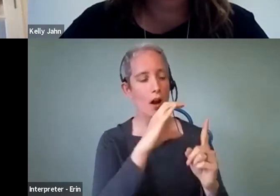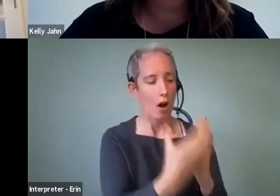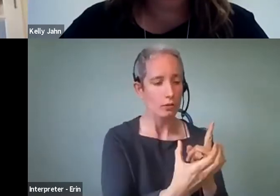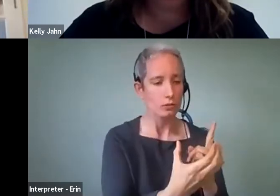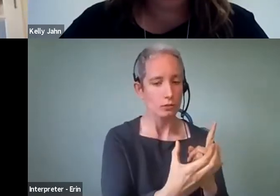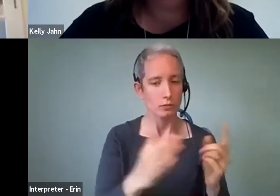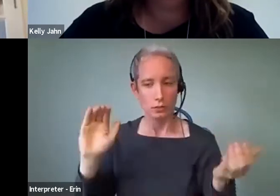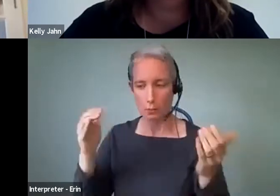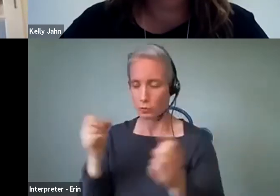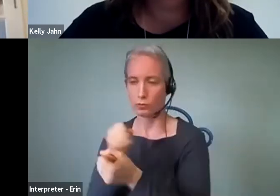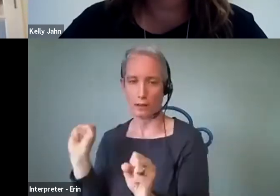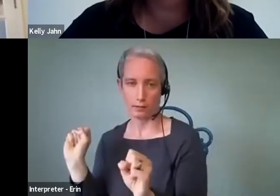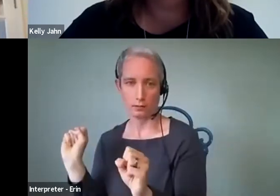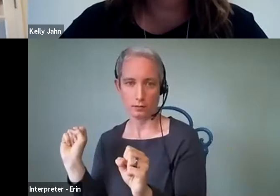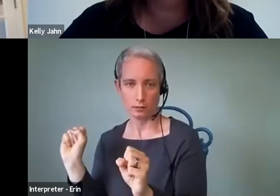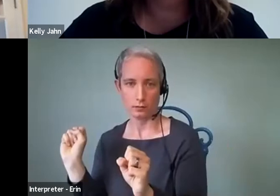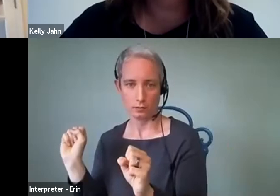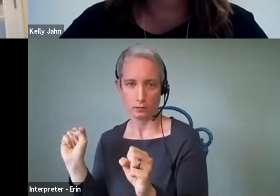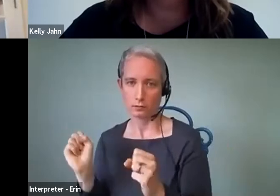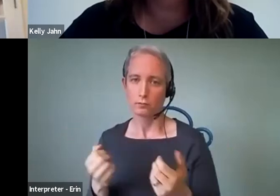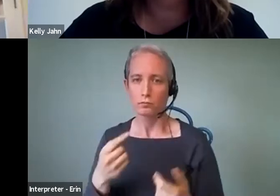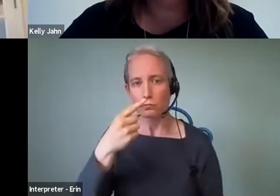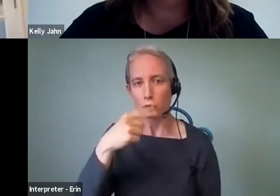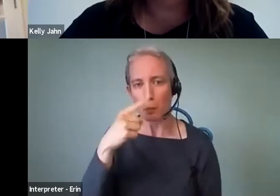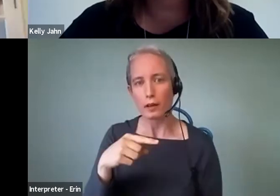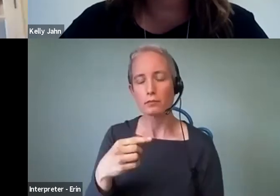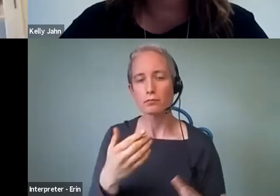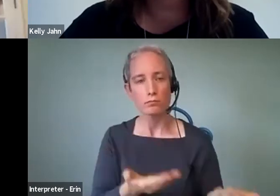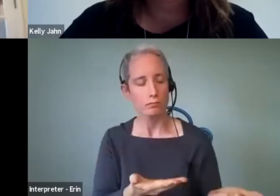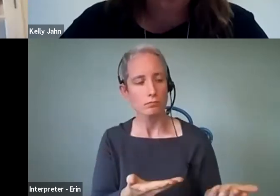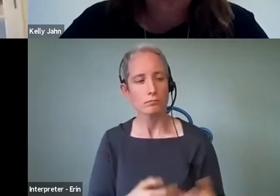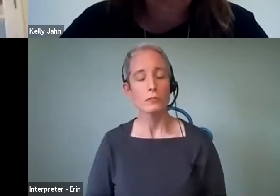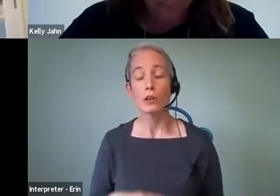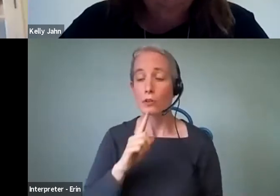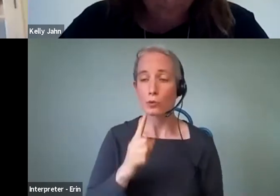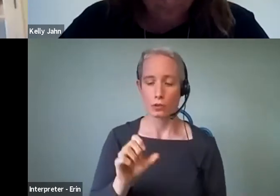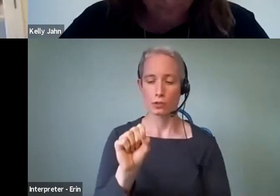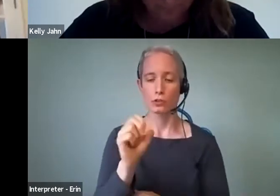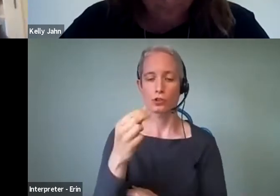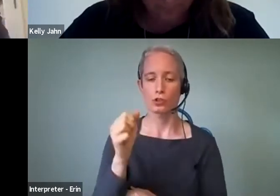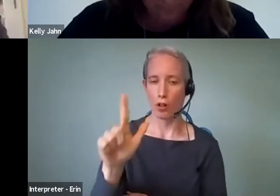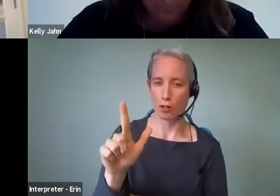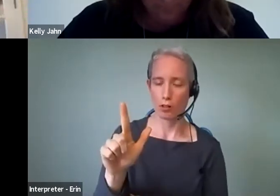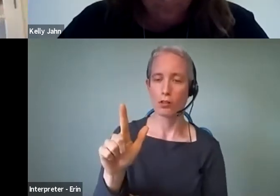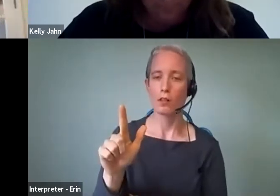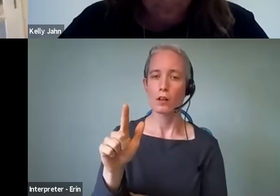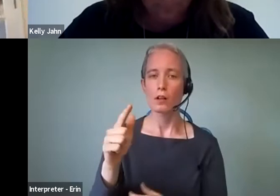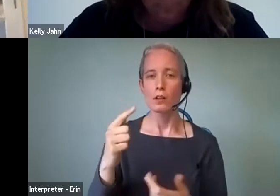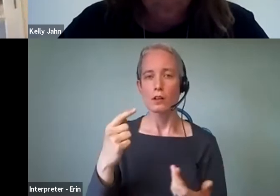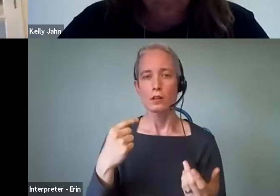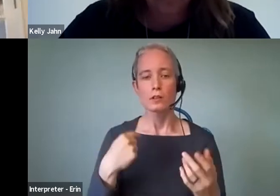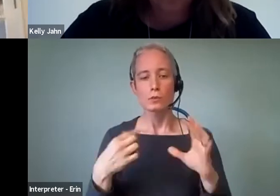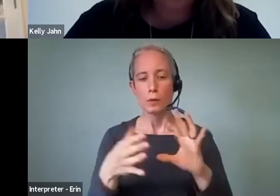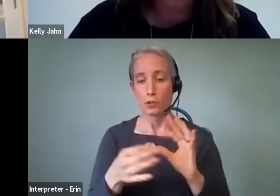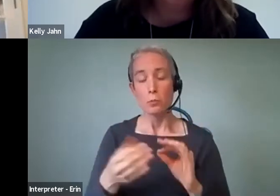of the space. I don't know if you can share some insight into that. Sure. So I'll piggyback a little bit back to my